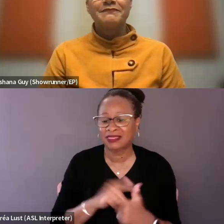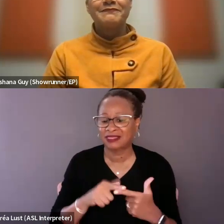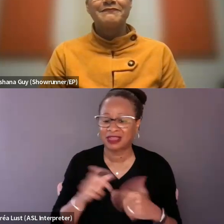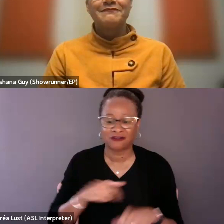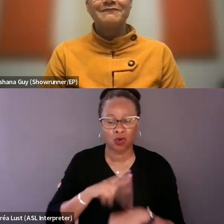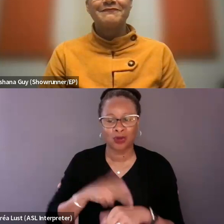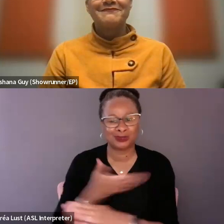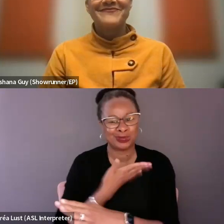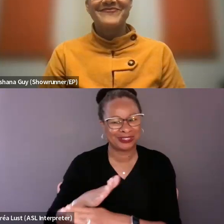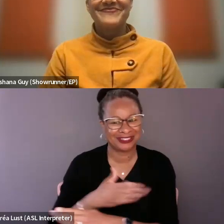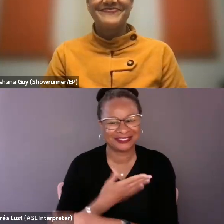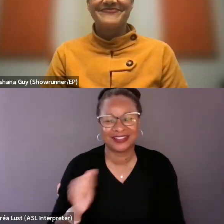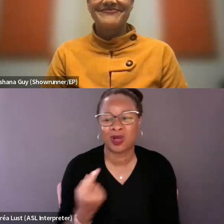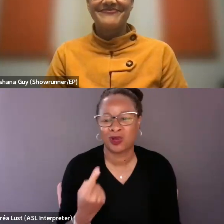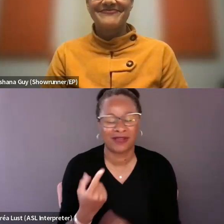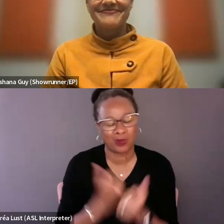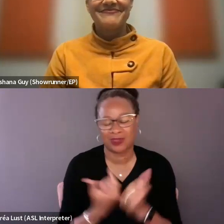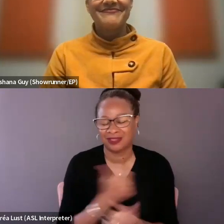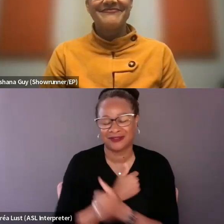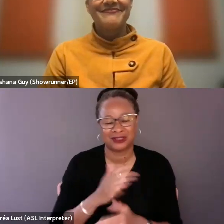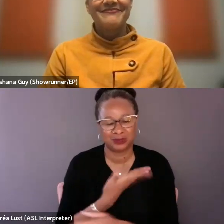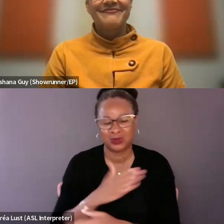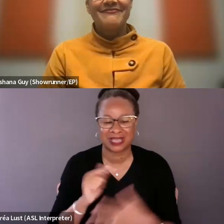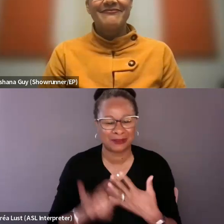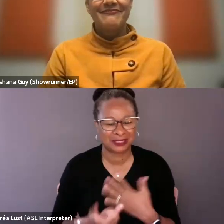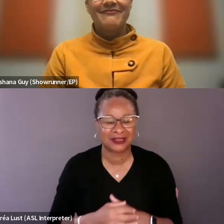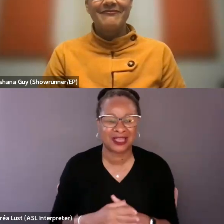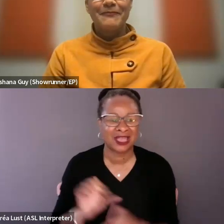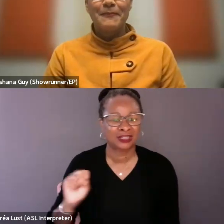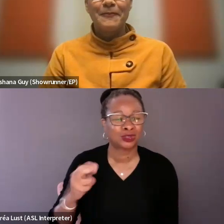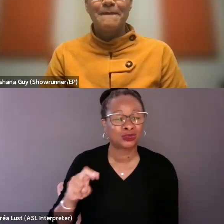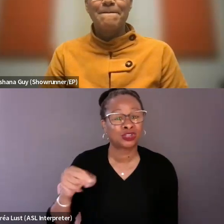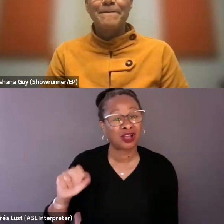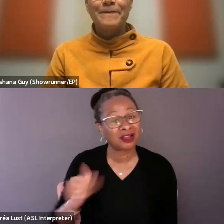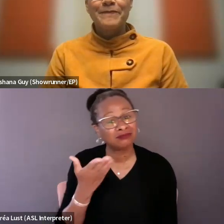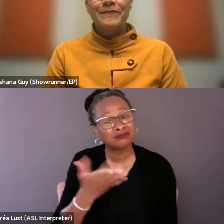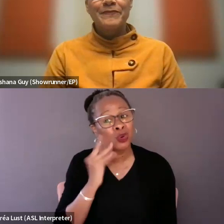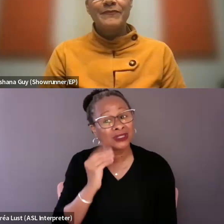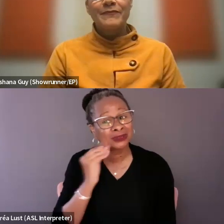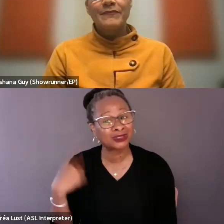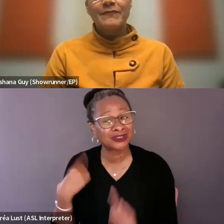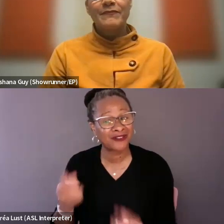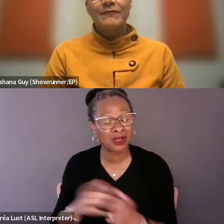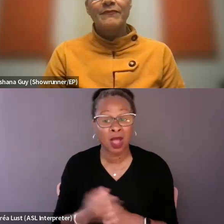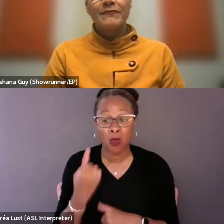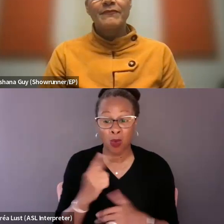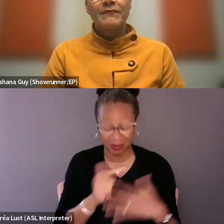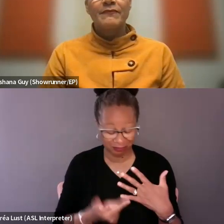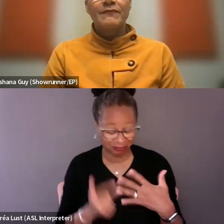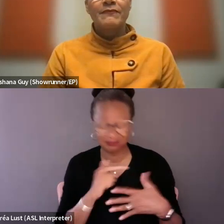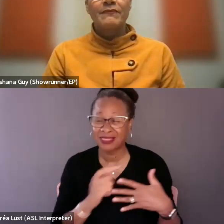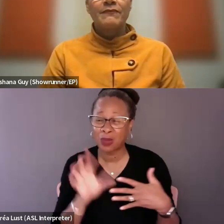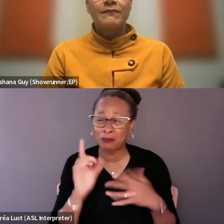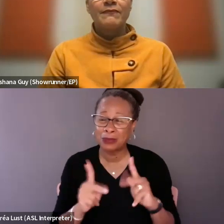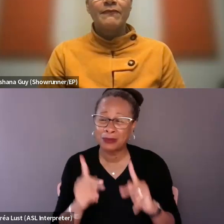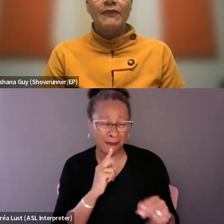music. Everyone loves the music episode. Shoshana, what about for you? Has there been one episode that folks have brought up to you more